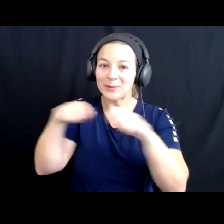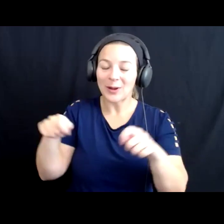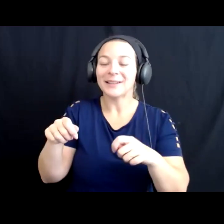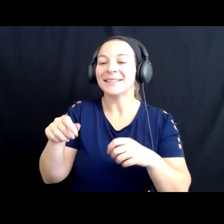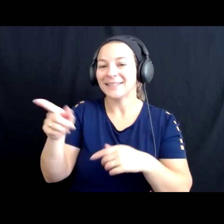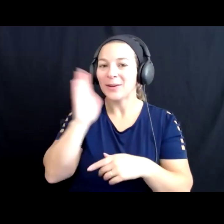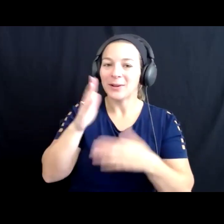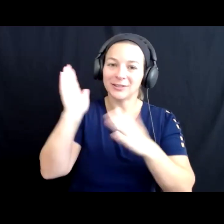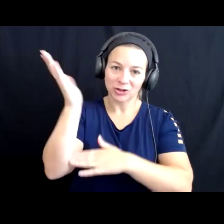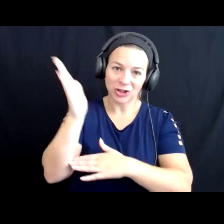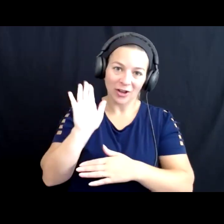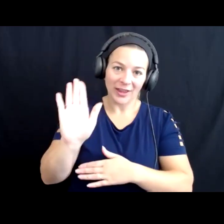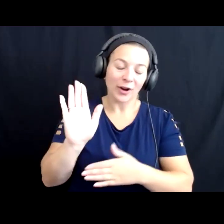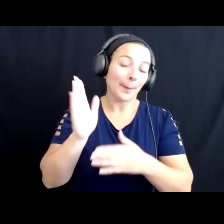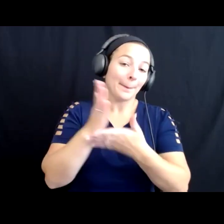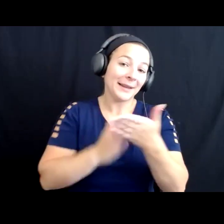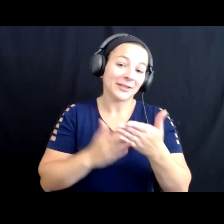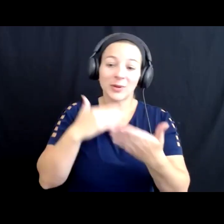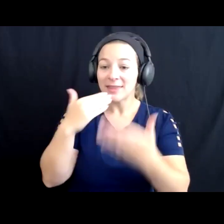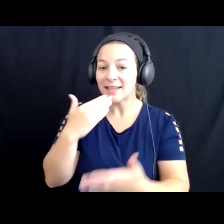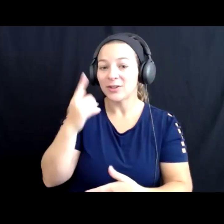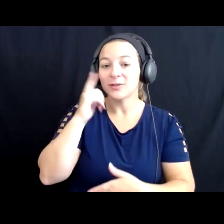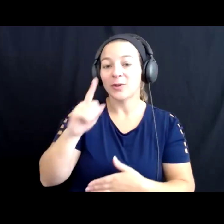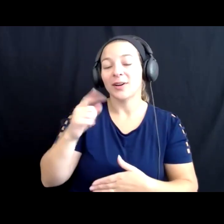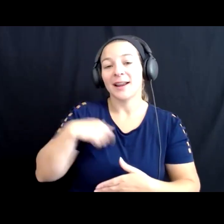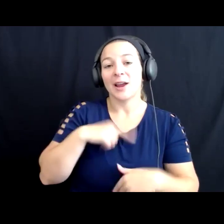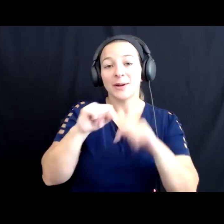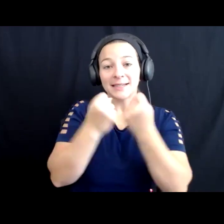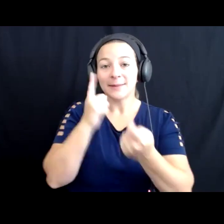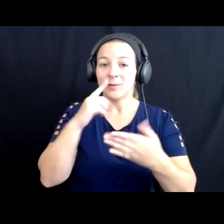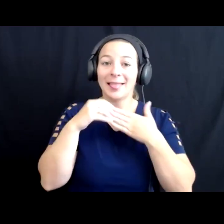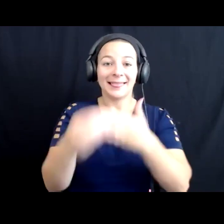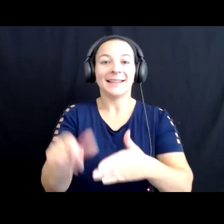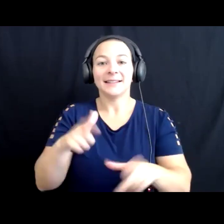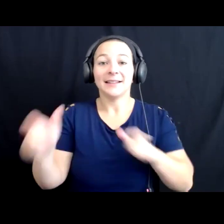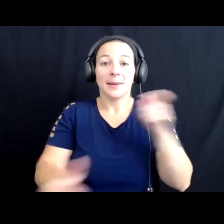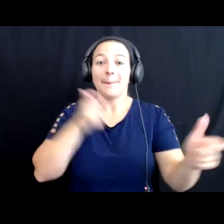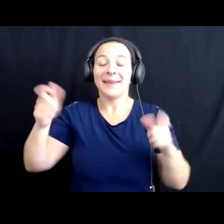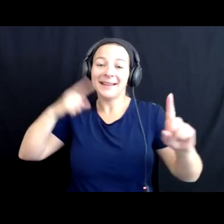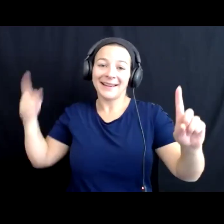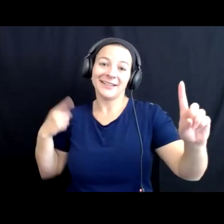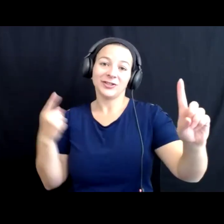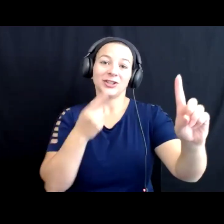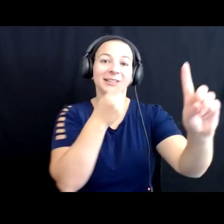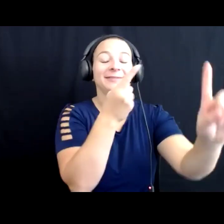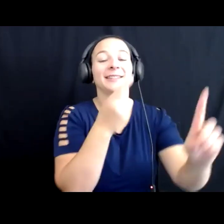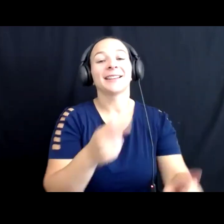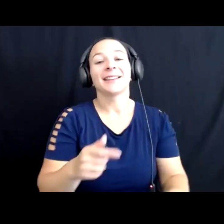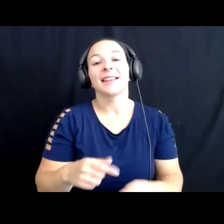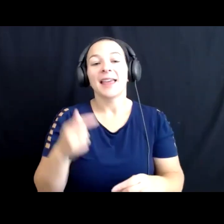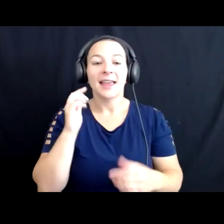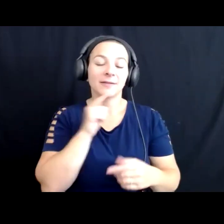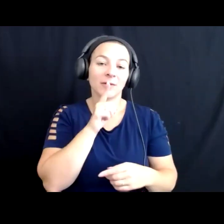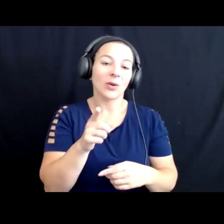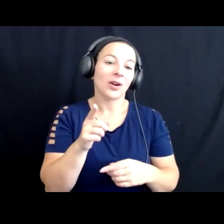you for leading these two big initiatives and to produce concurrently today through this